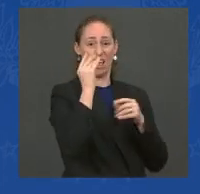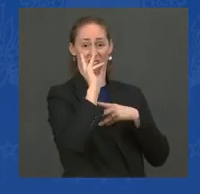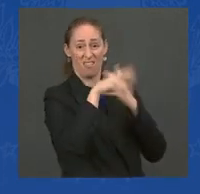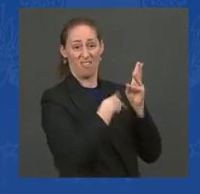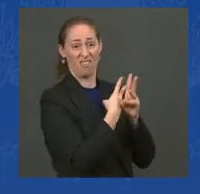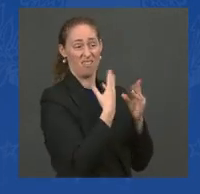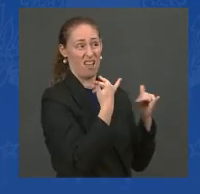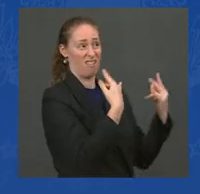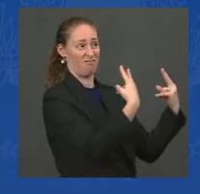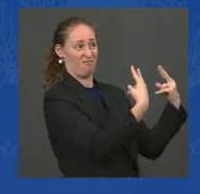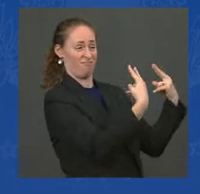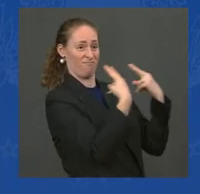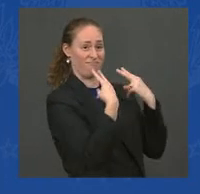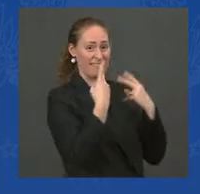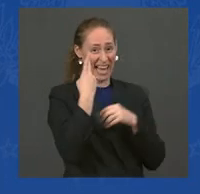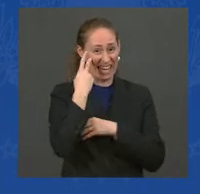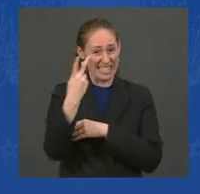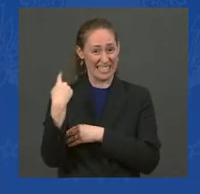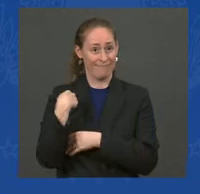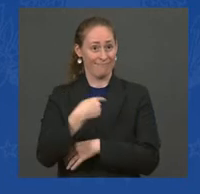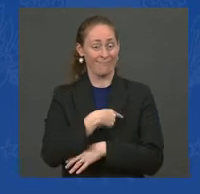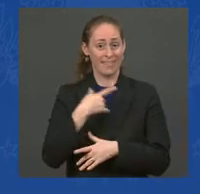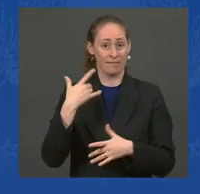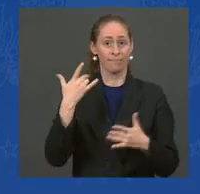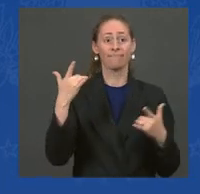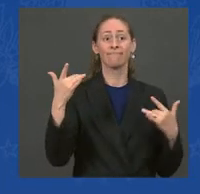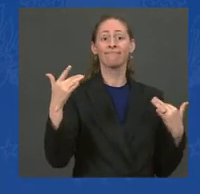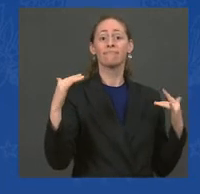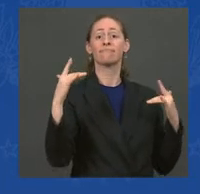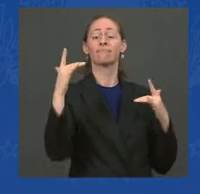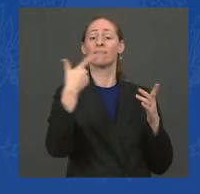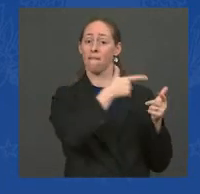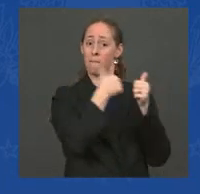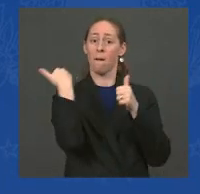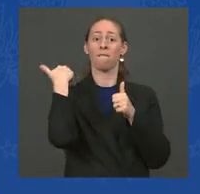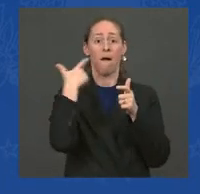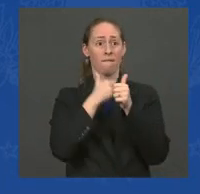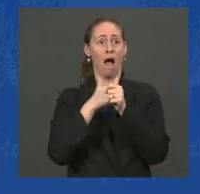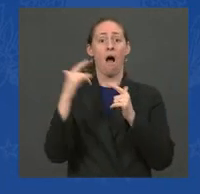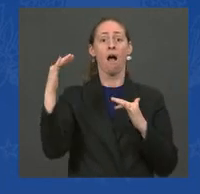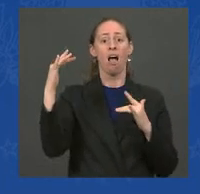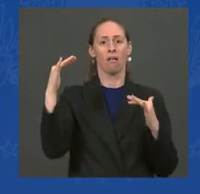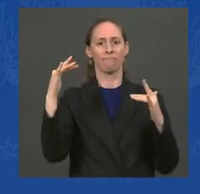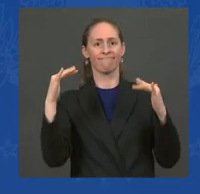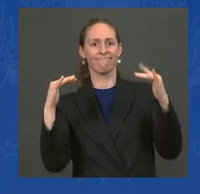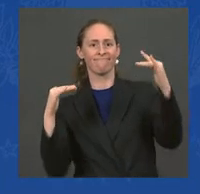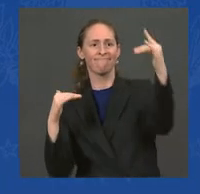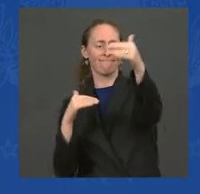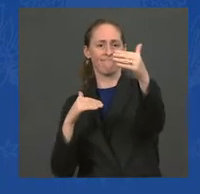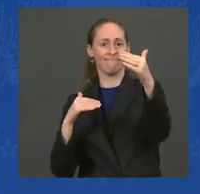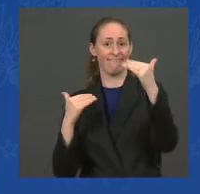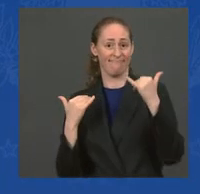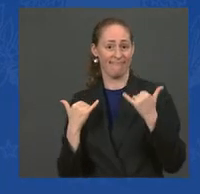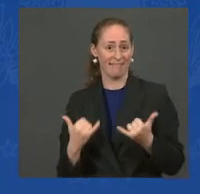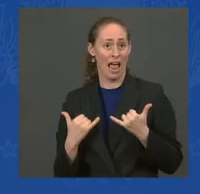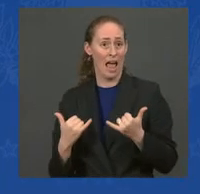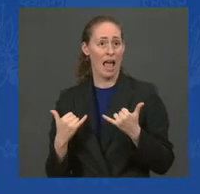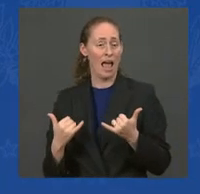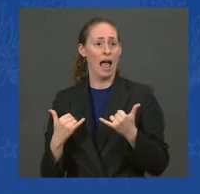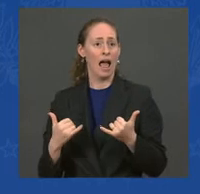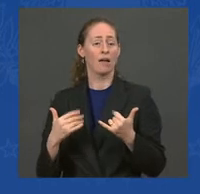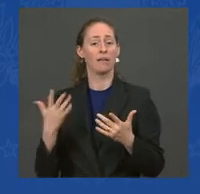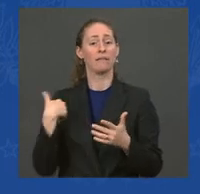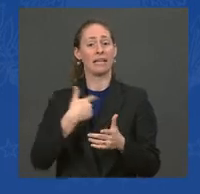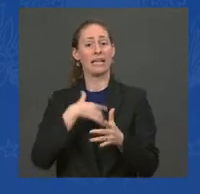now they're closing the gap. Look, so it's essential that we have to regain the momentum we lost. As my wife says all the